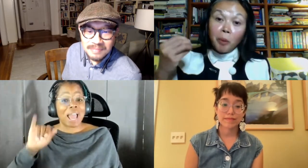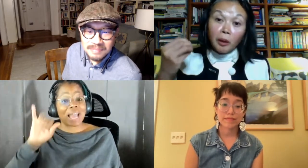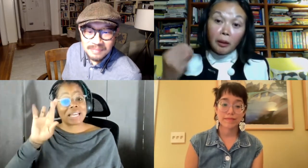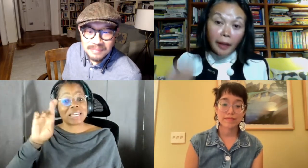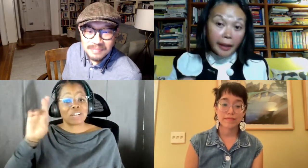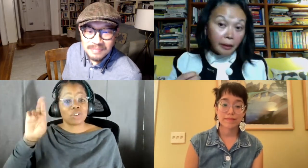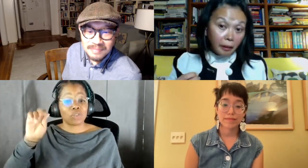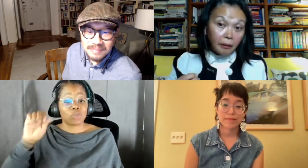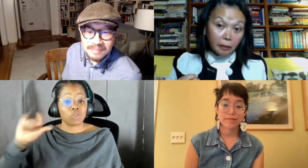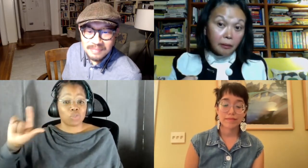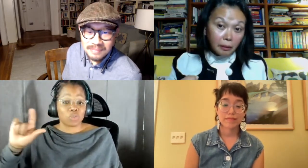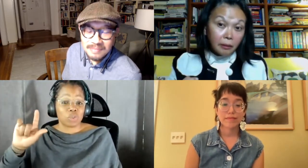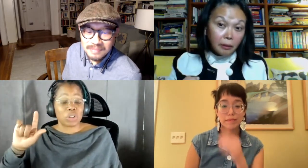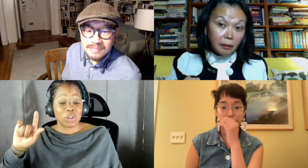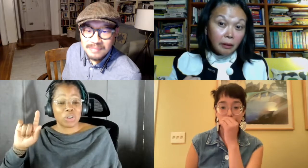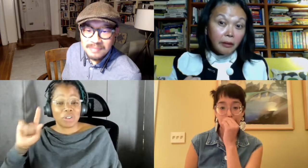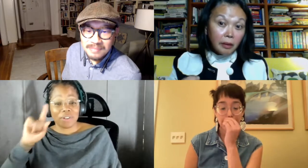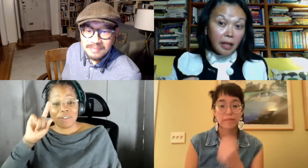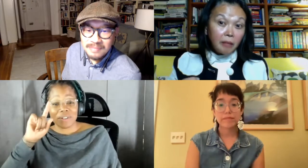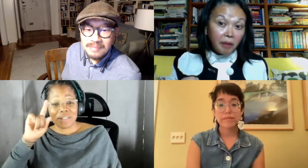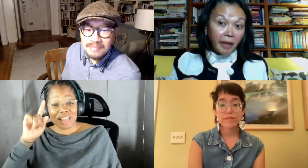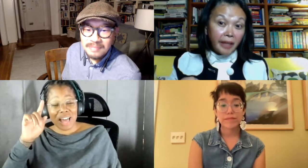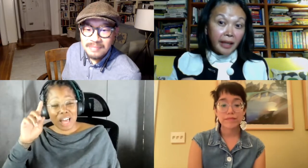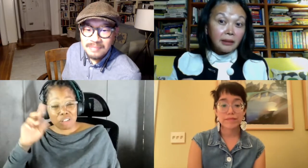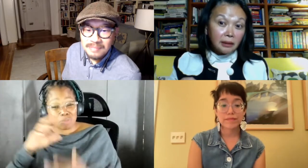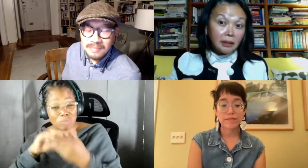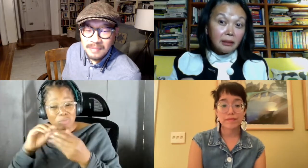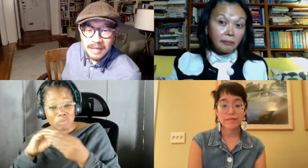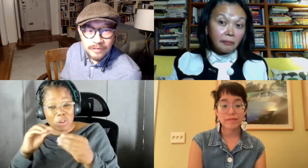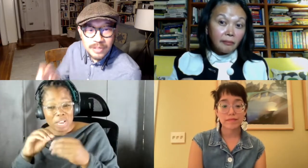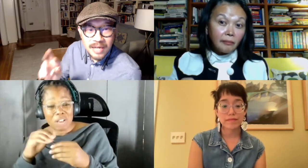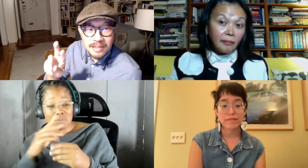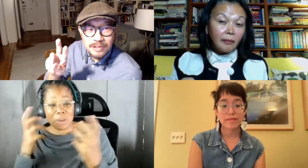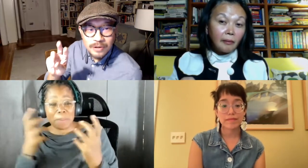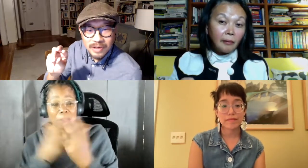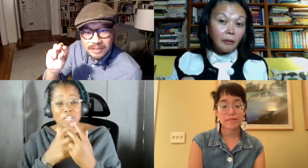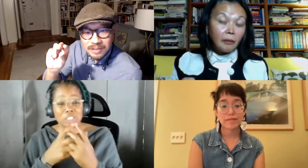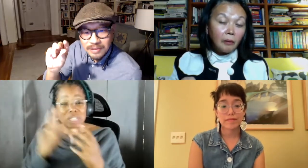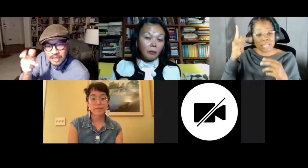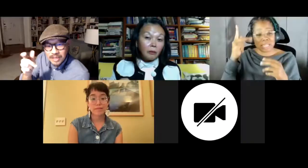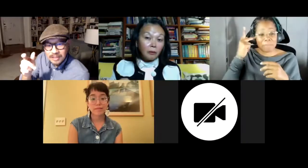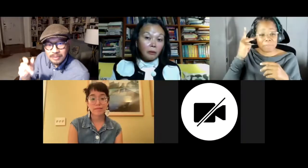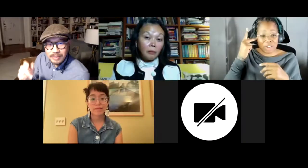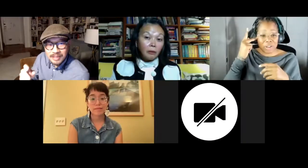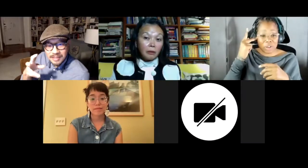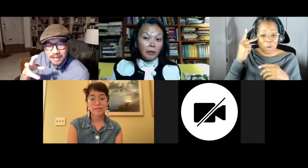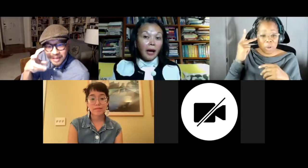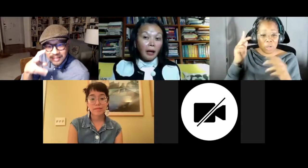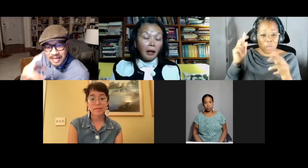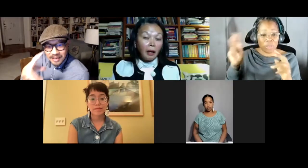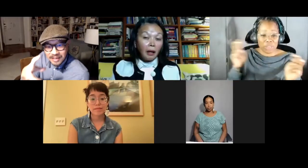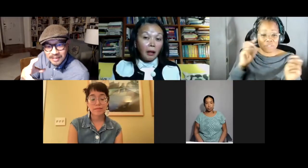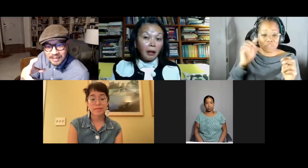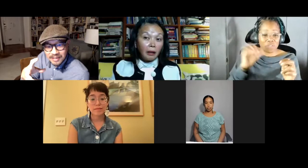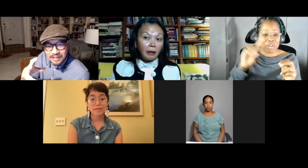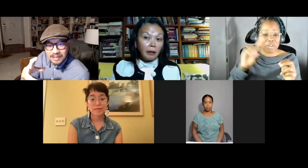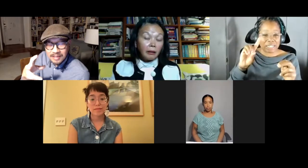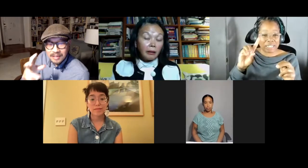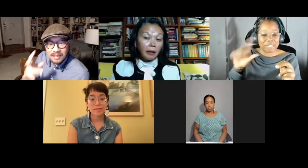that political theme of identity. If you take the Dogen and just change a little bit, to study